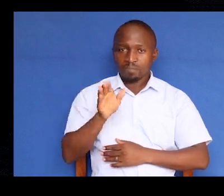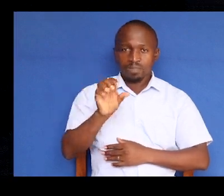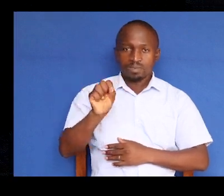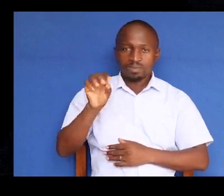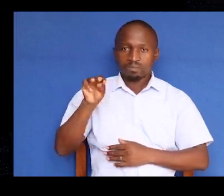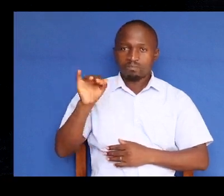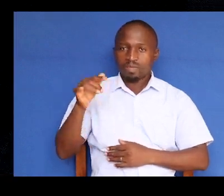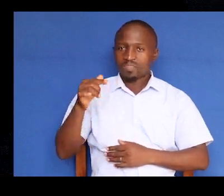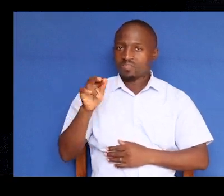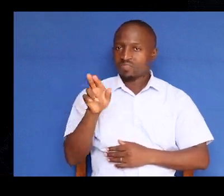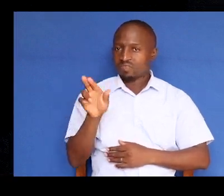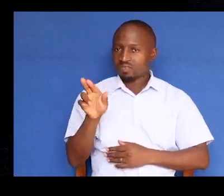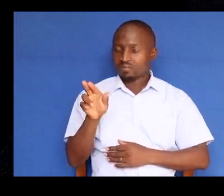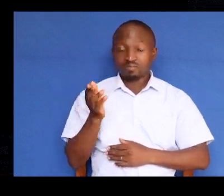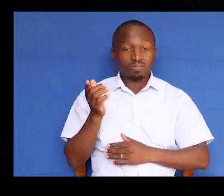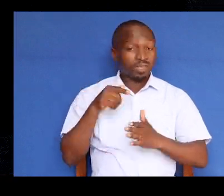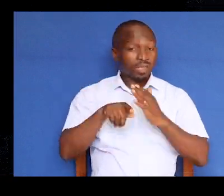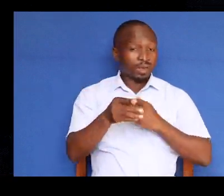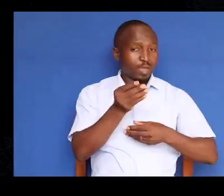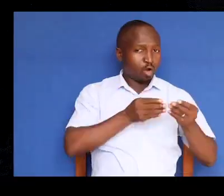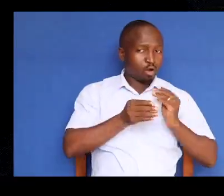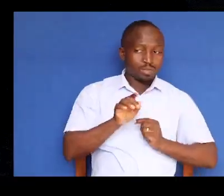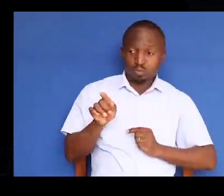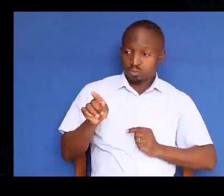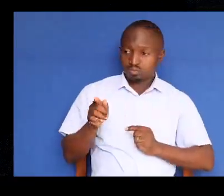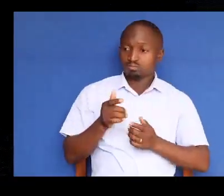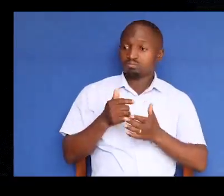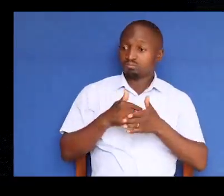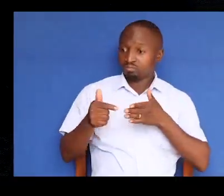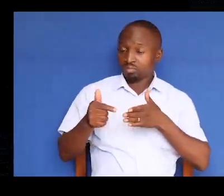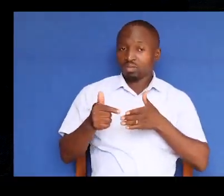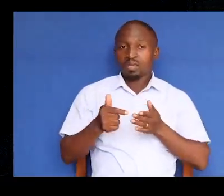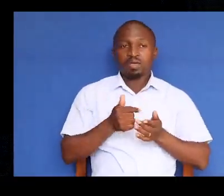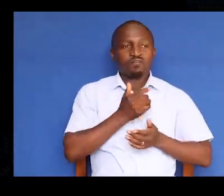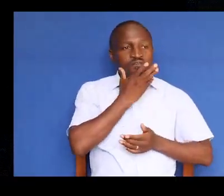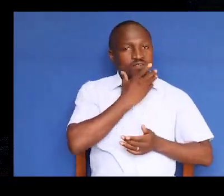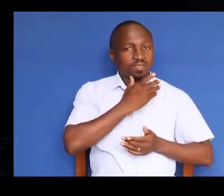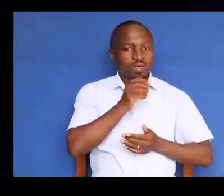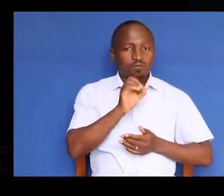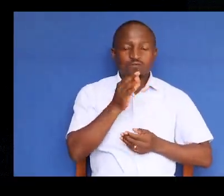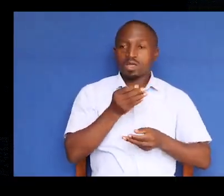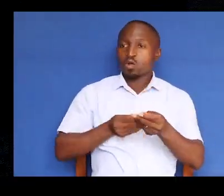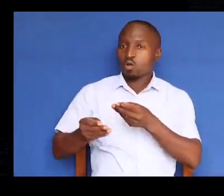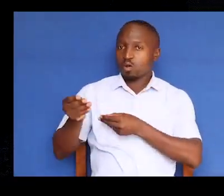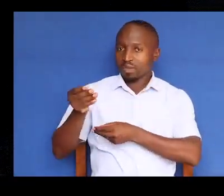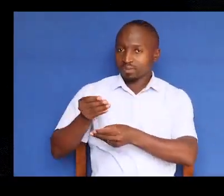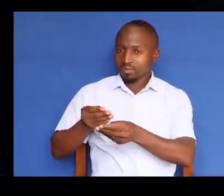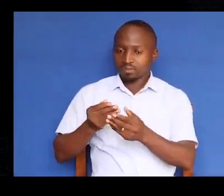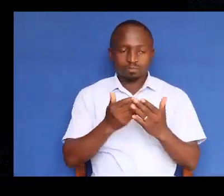Adam Smith, in economics, we call him father of economics